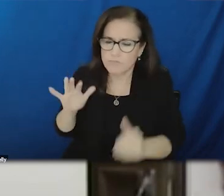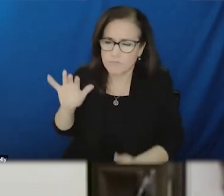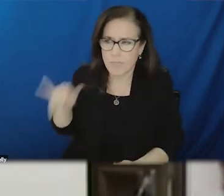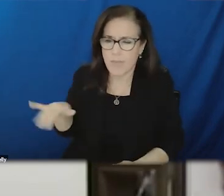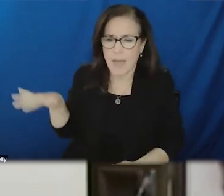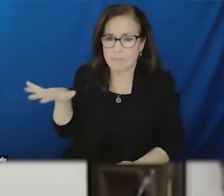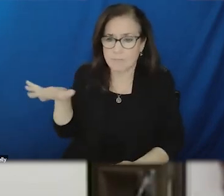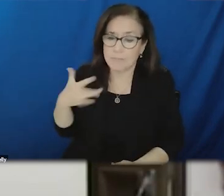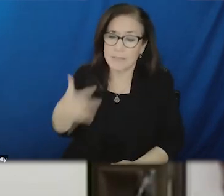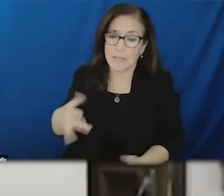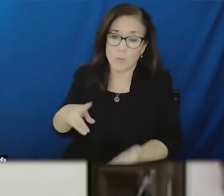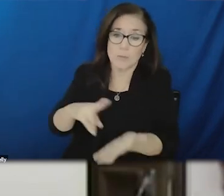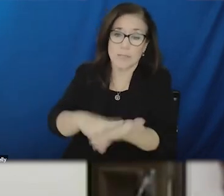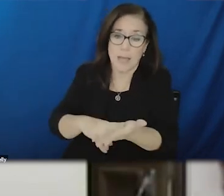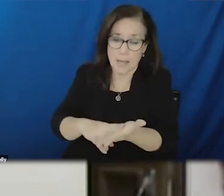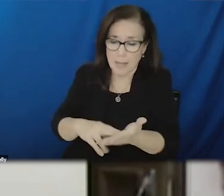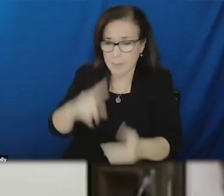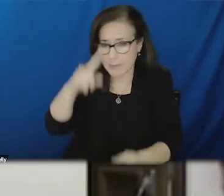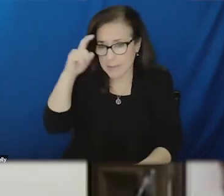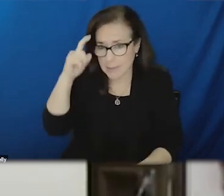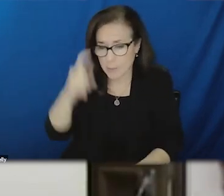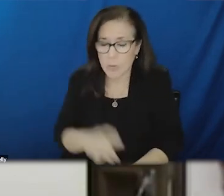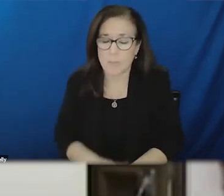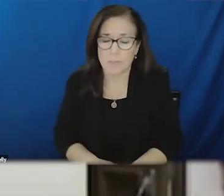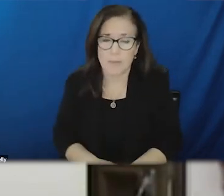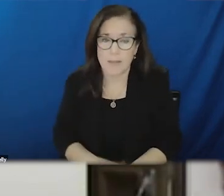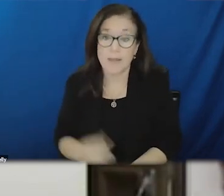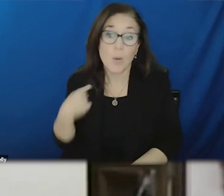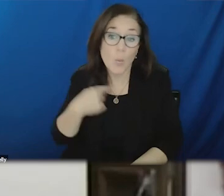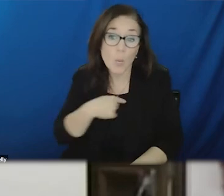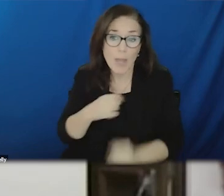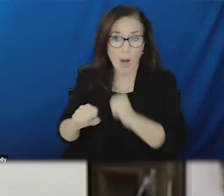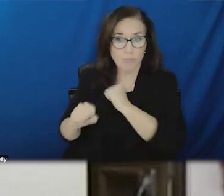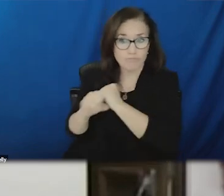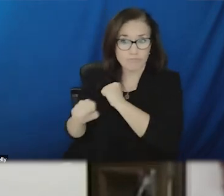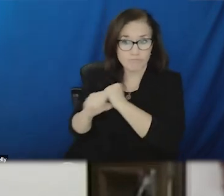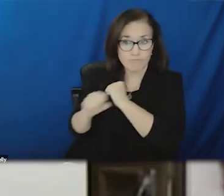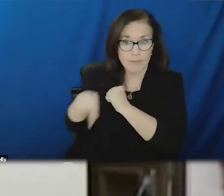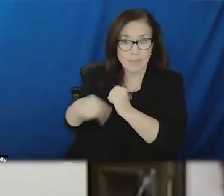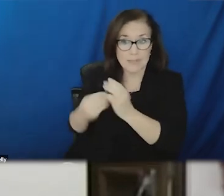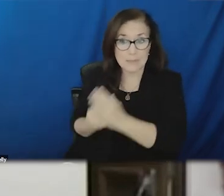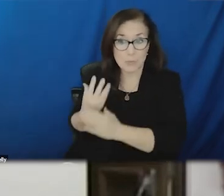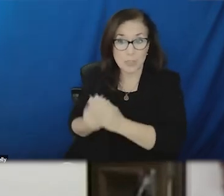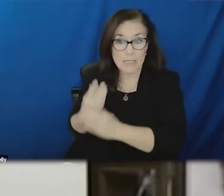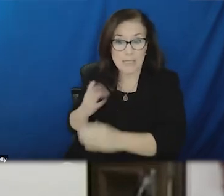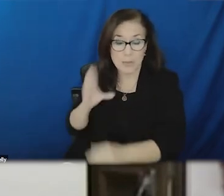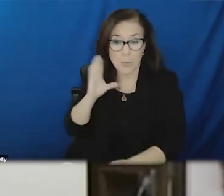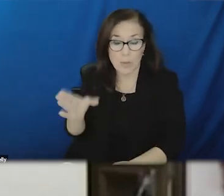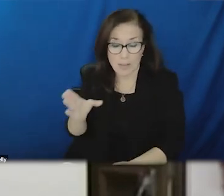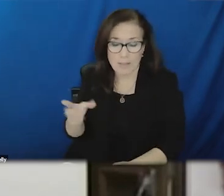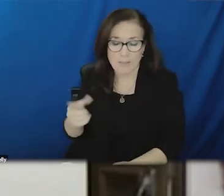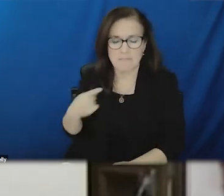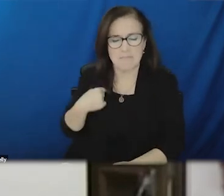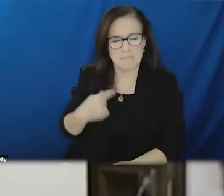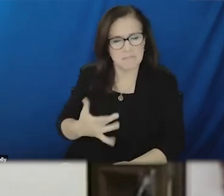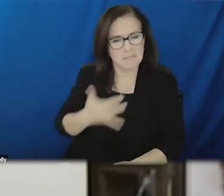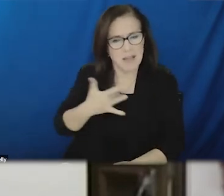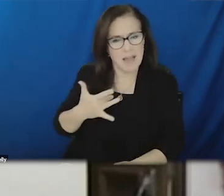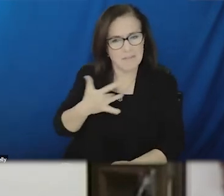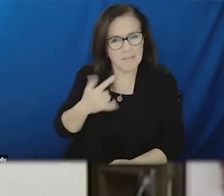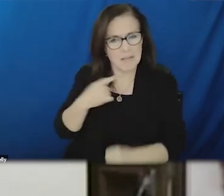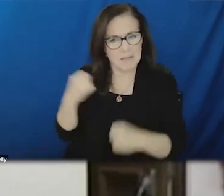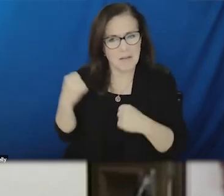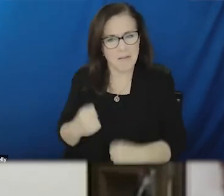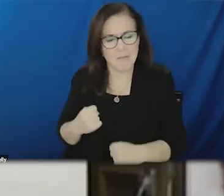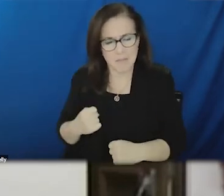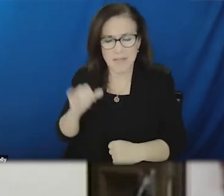working on an initiative, a campaign initiative for this spring. And I'm pretty confident that